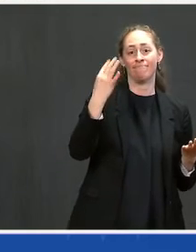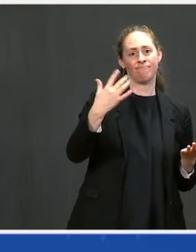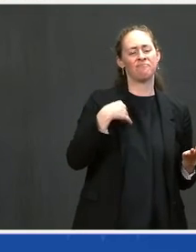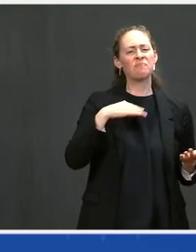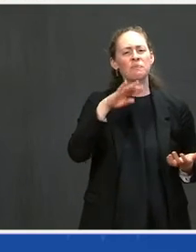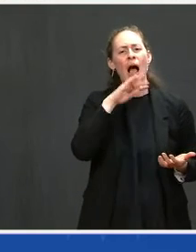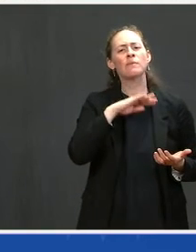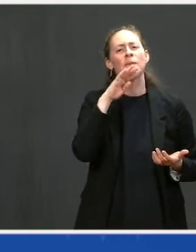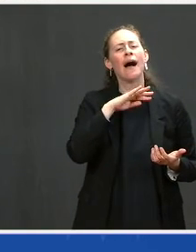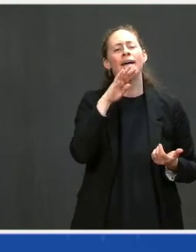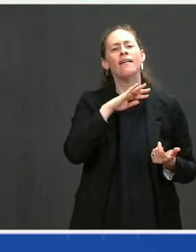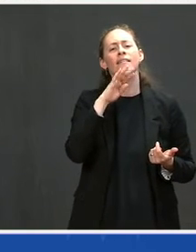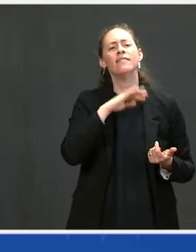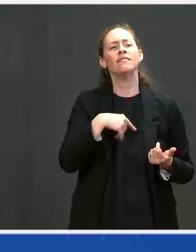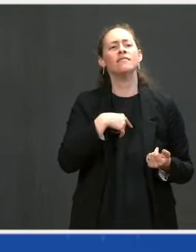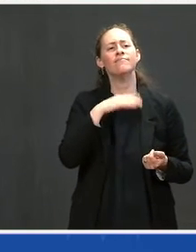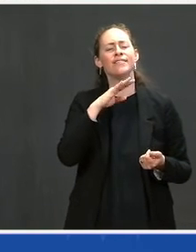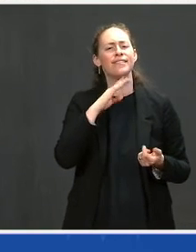You talk about,